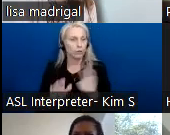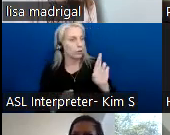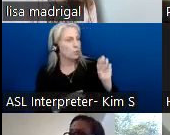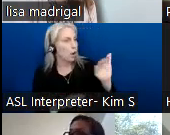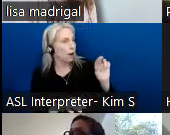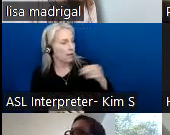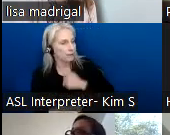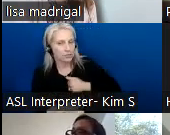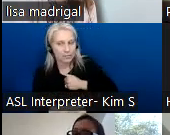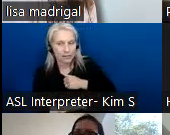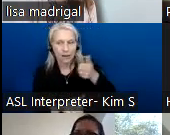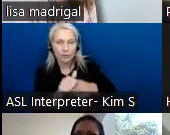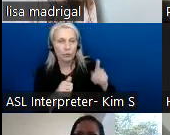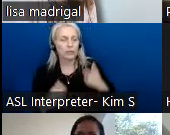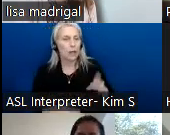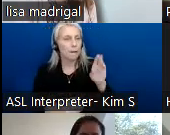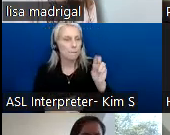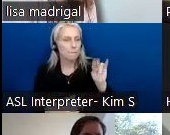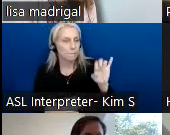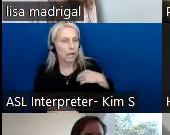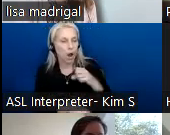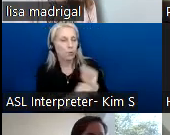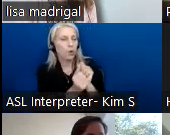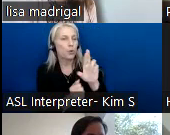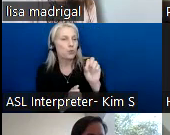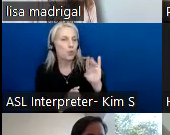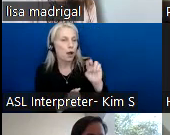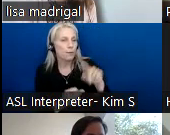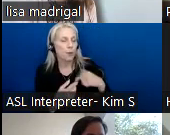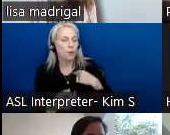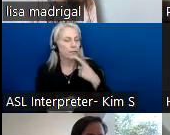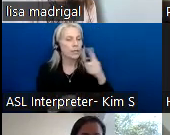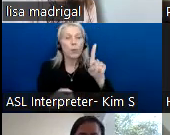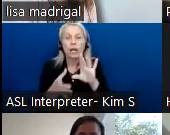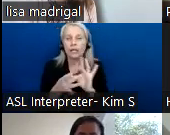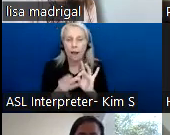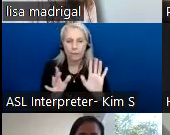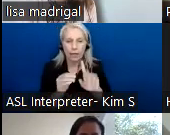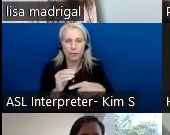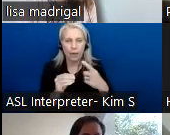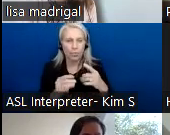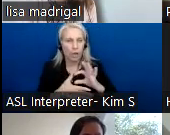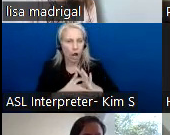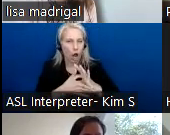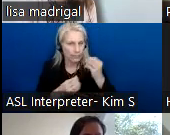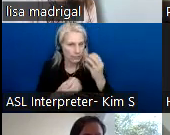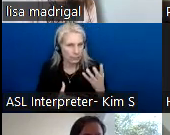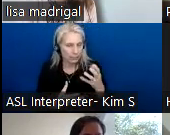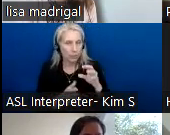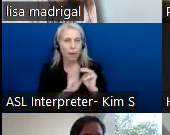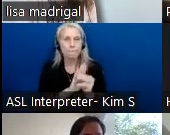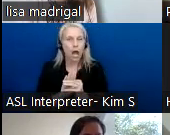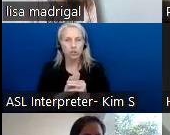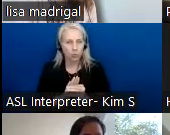sure. I'm sorry. Oh. Hi, everyone. I'm Bonnie Jorberg. I work with Robin. I just want to make one comment about the content of the